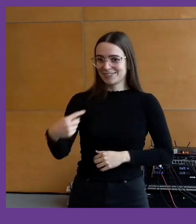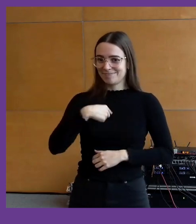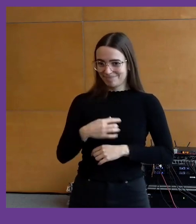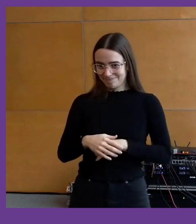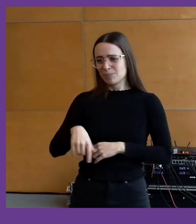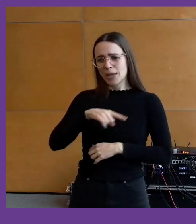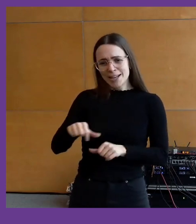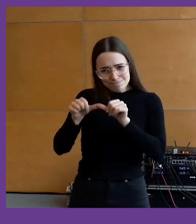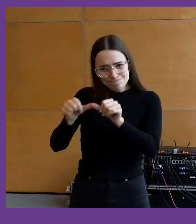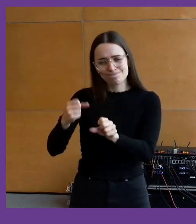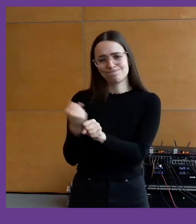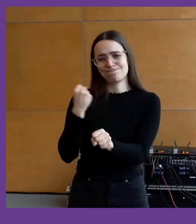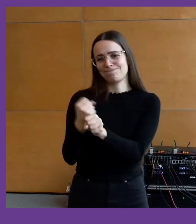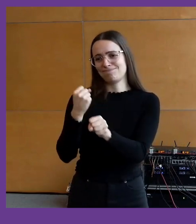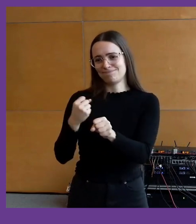Jesus.